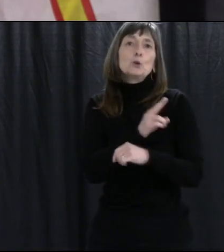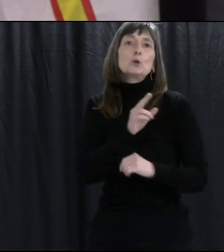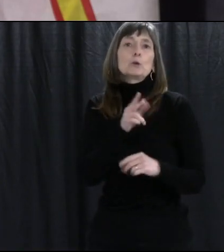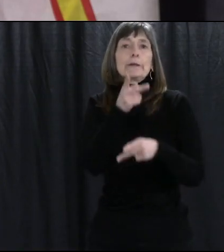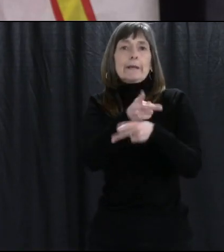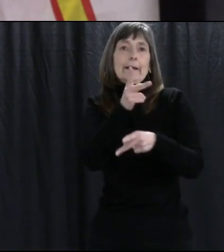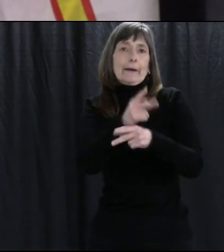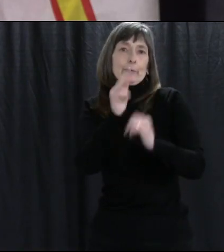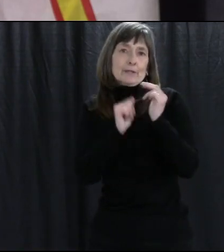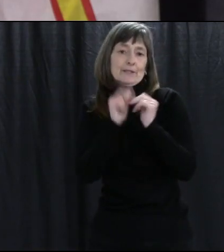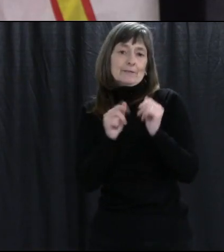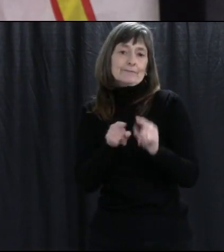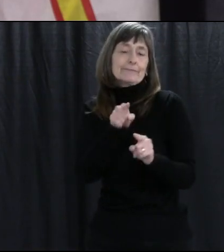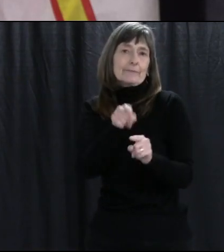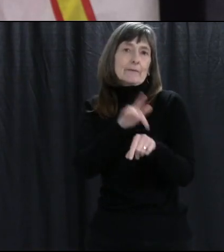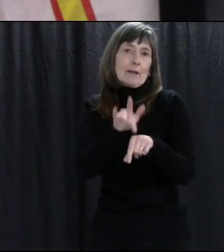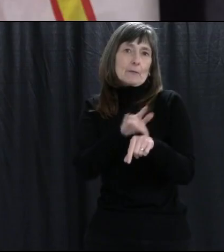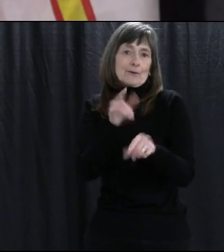now.